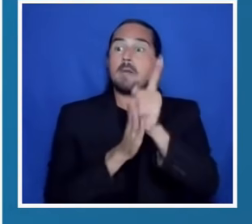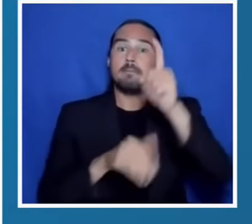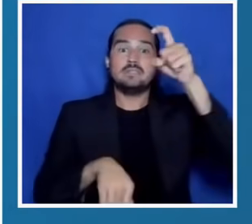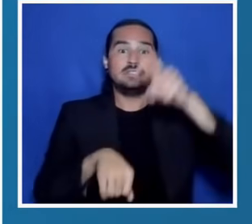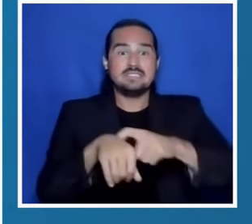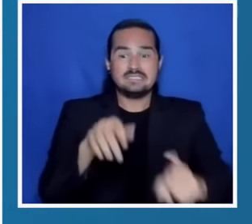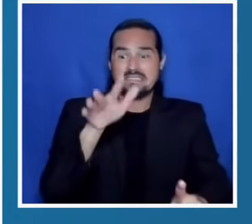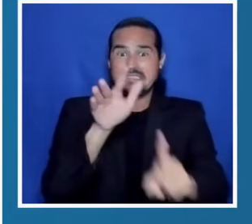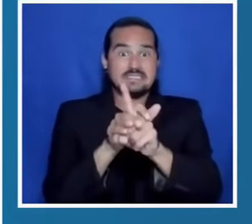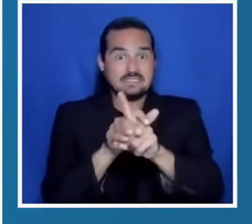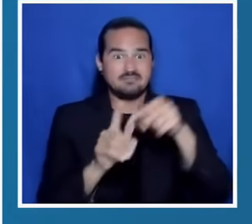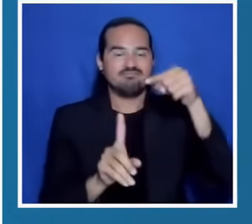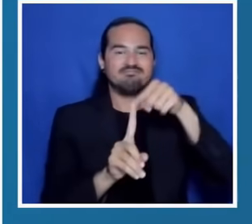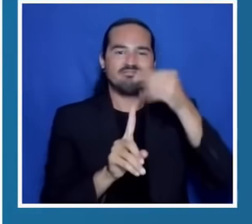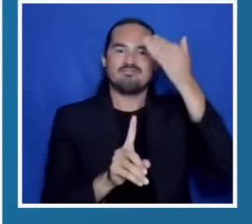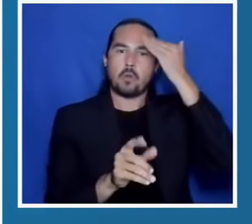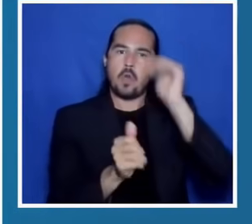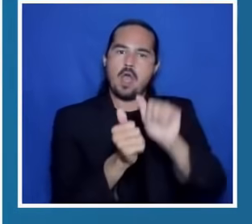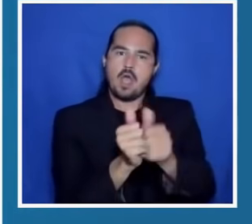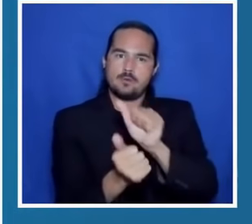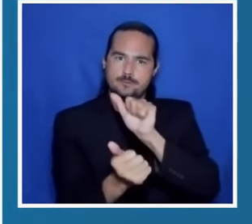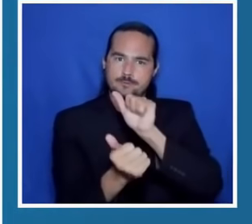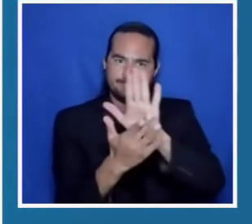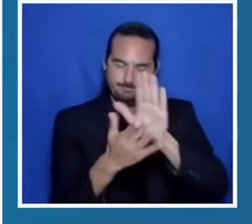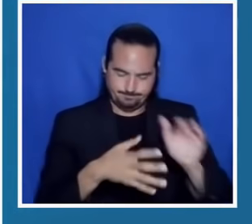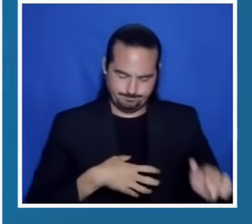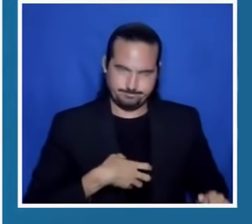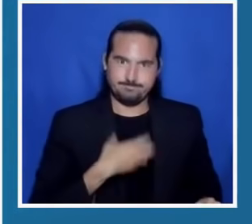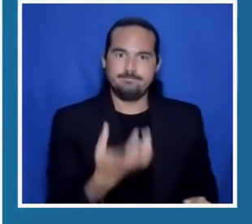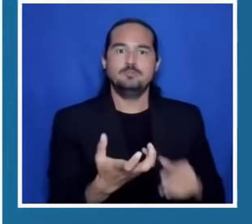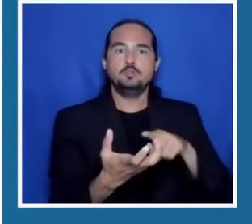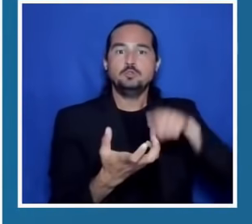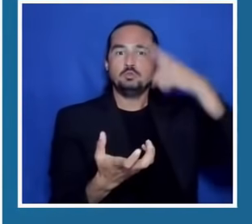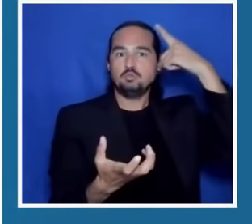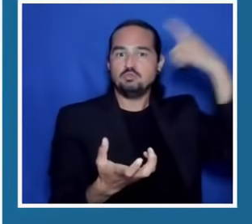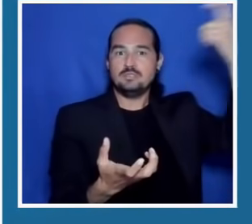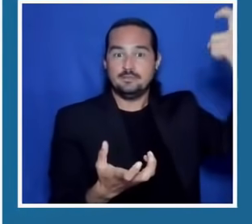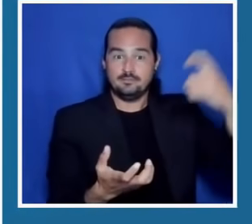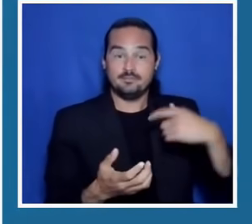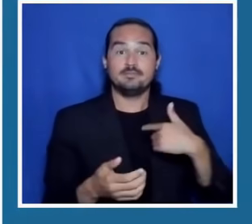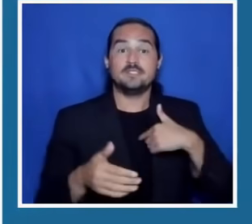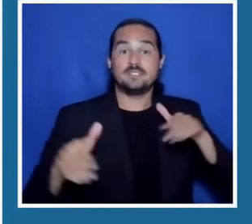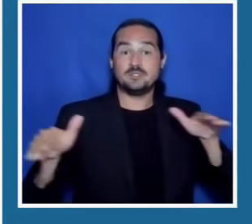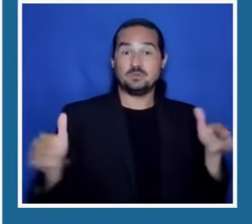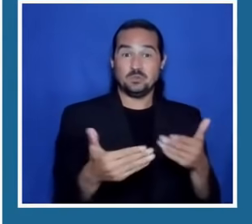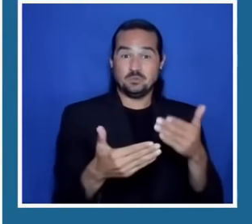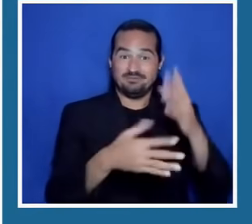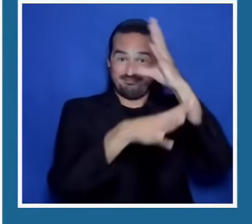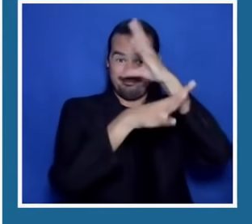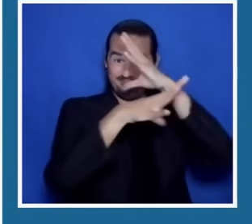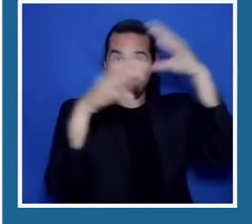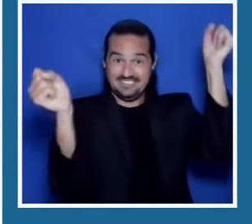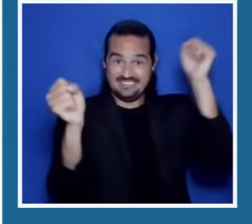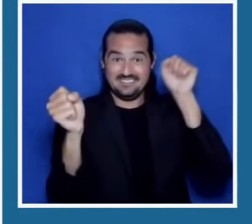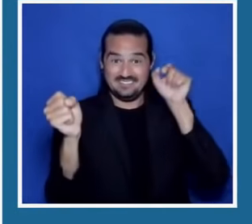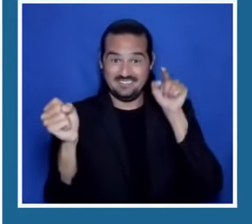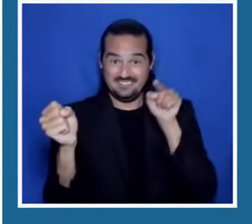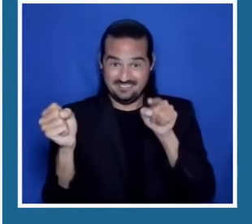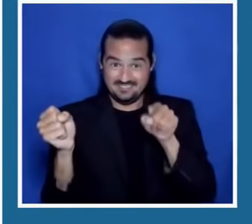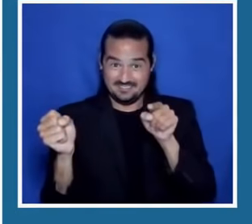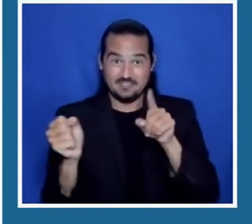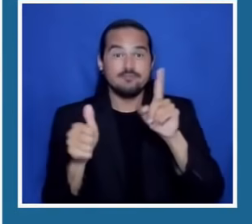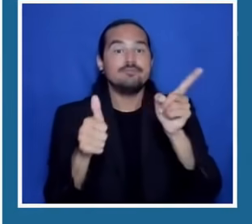And as I introduce the President of the United States, I want to just remind you of this simple fact. There are two